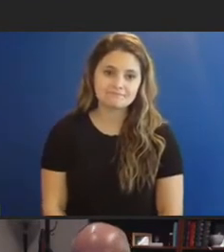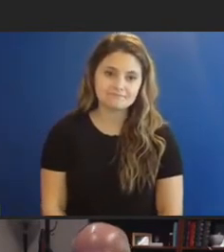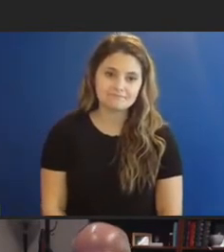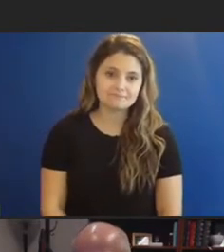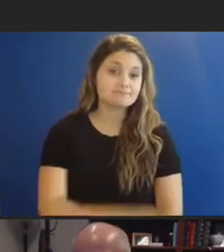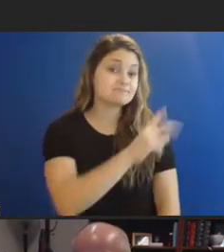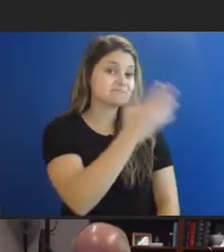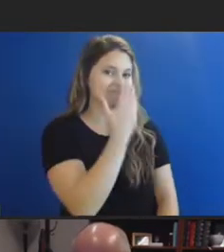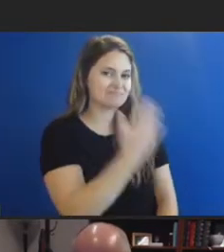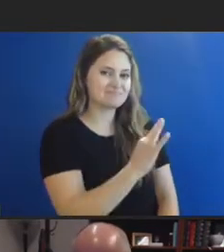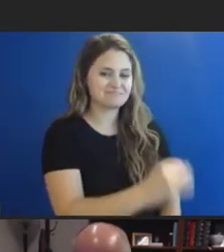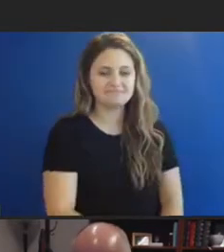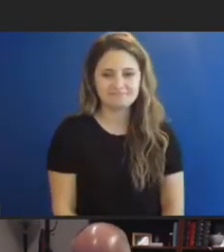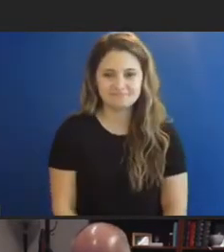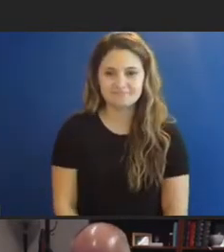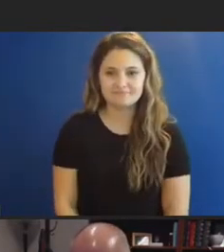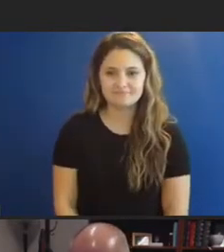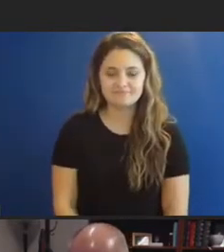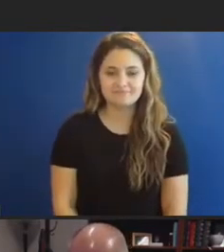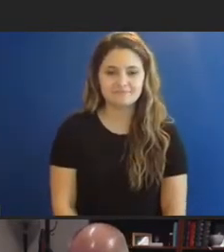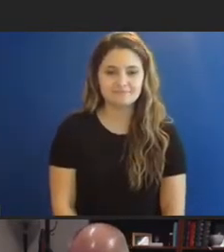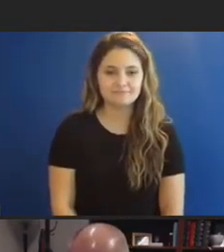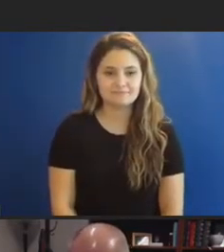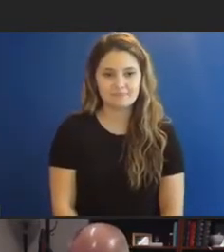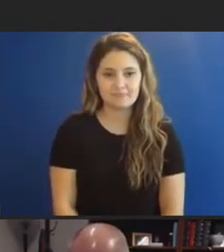Okay, thank you.